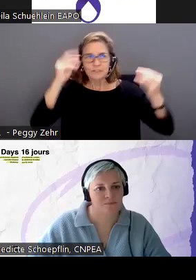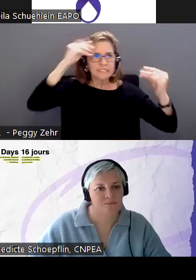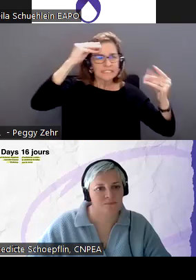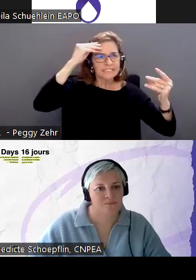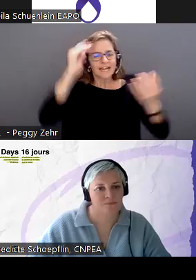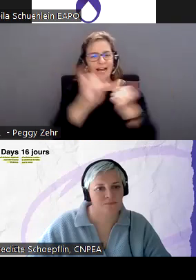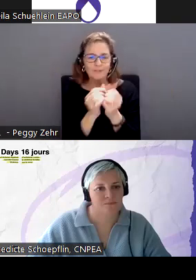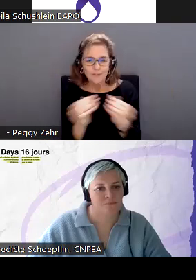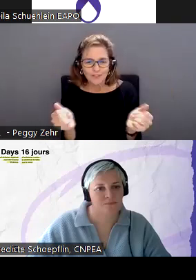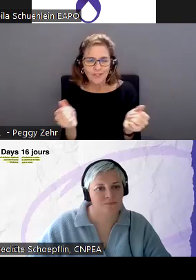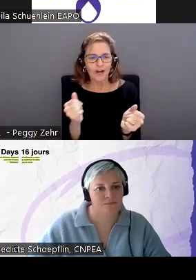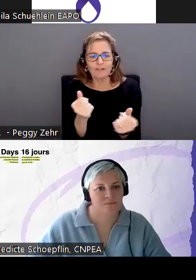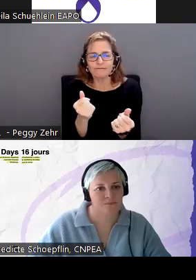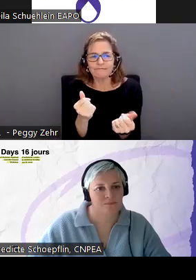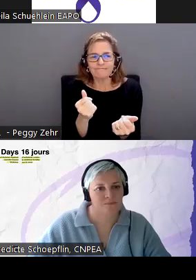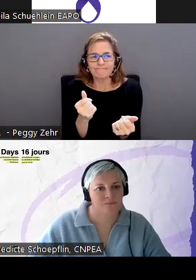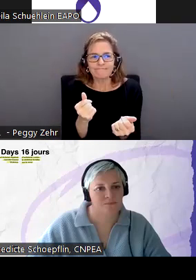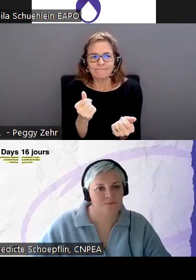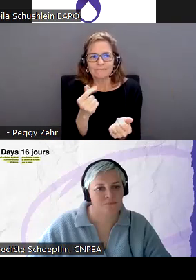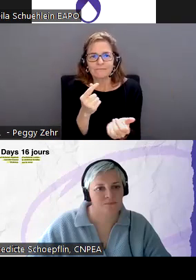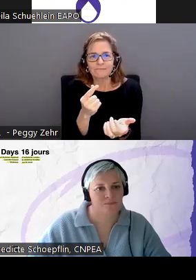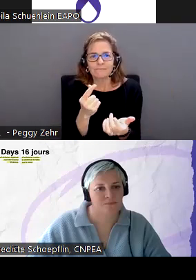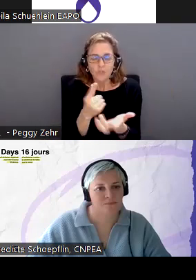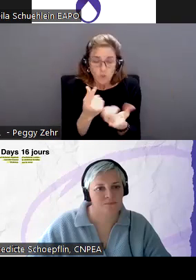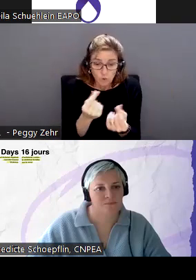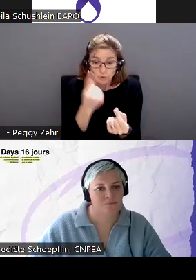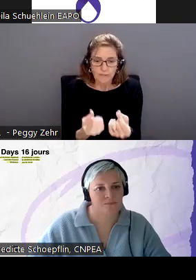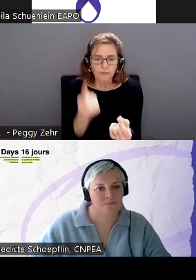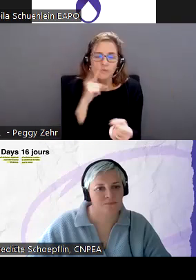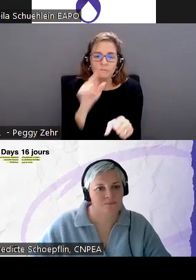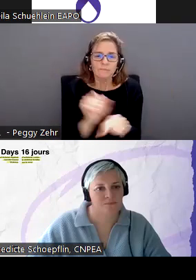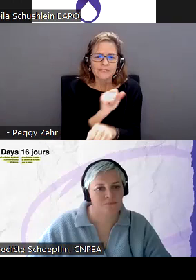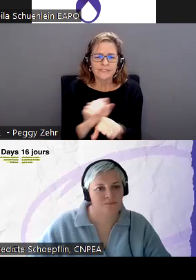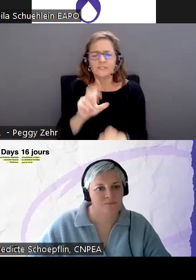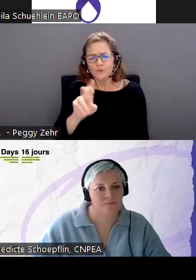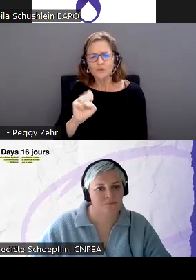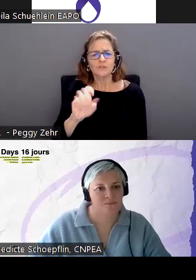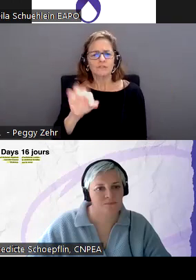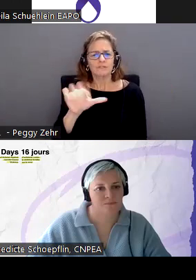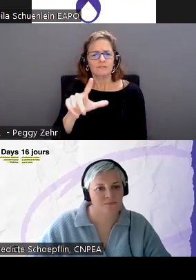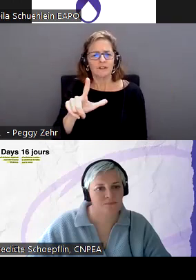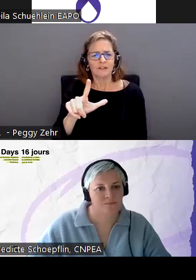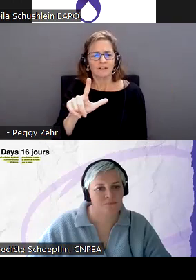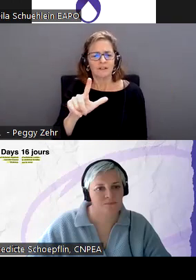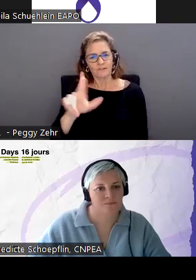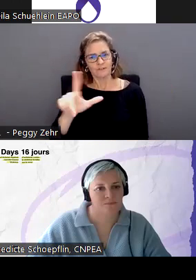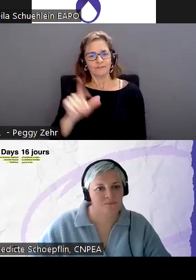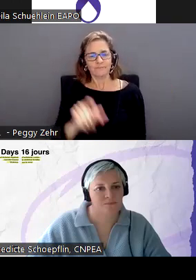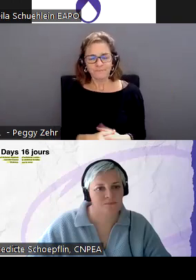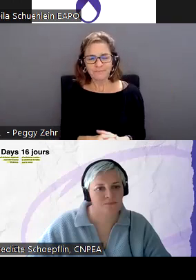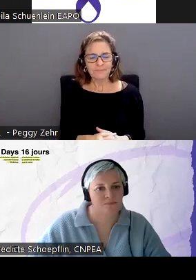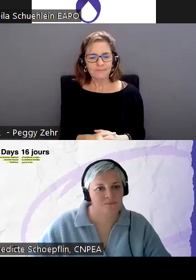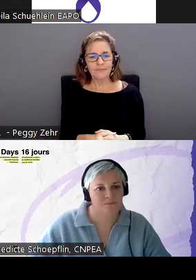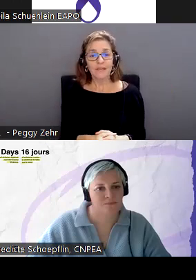doing around what will we do that's actually useful. And I think there's another sense of urgency around our current state, that